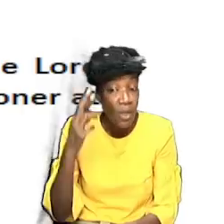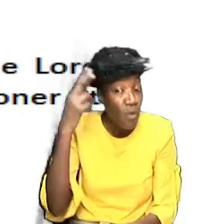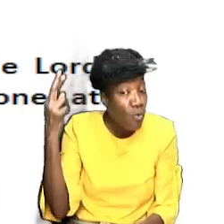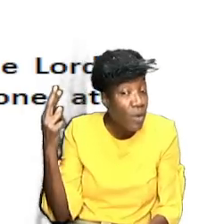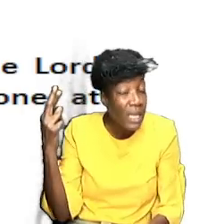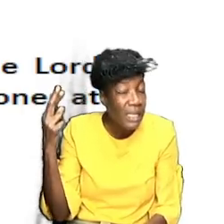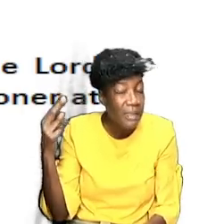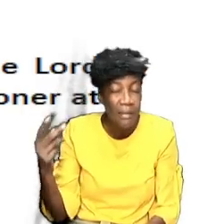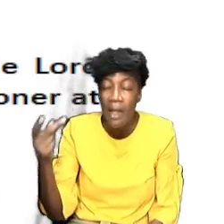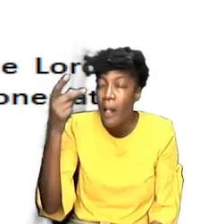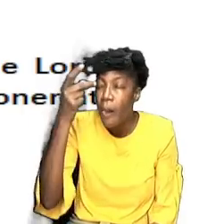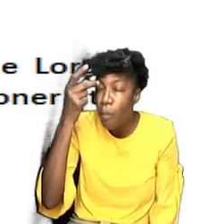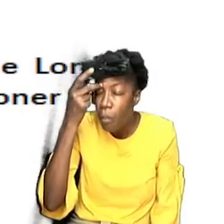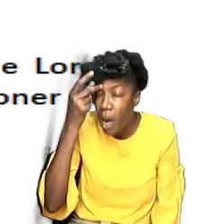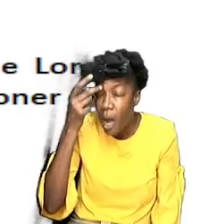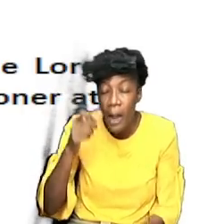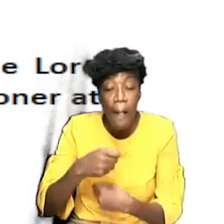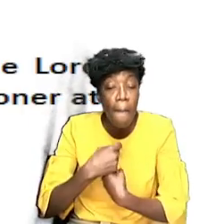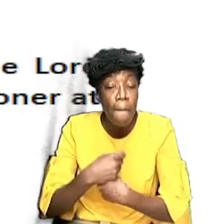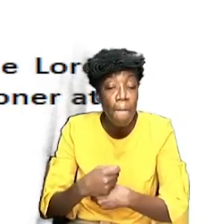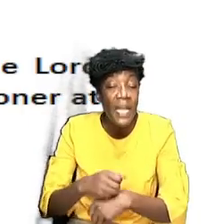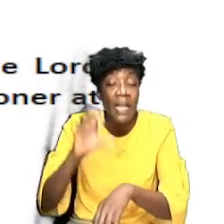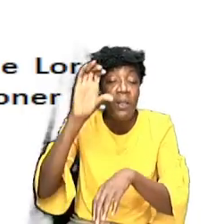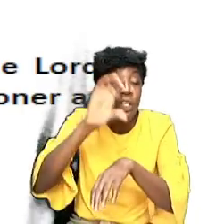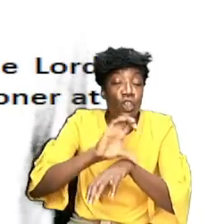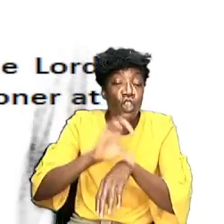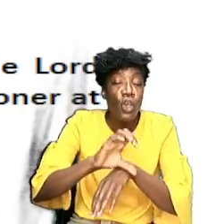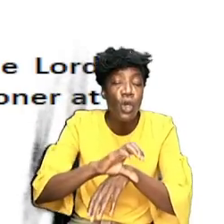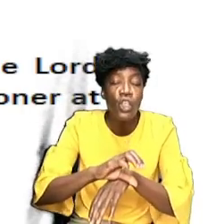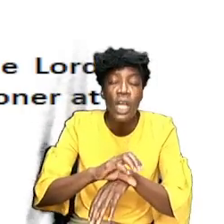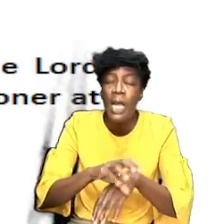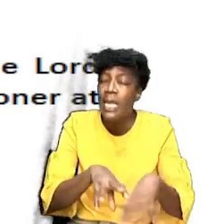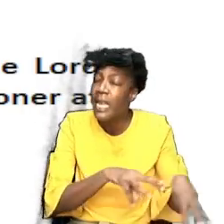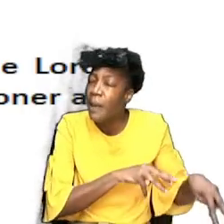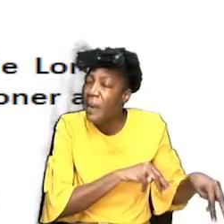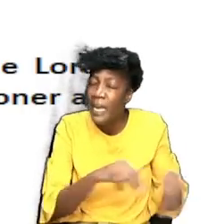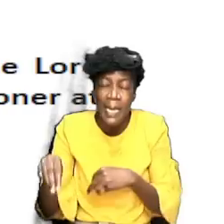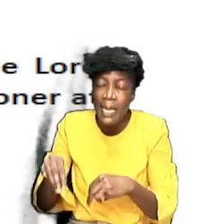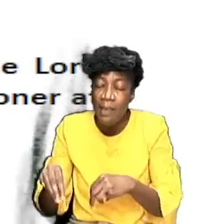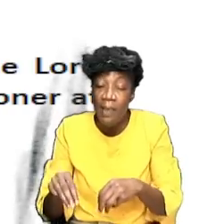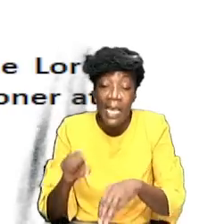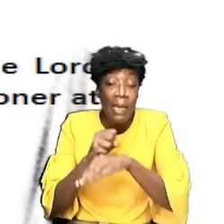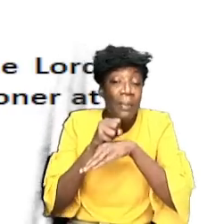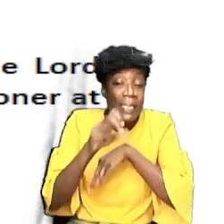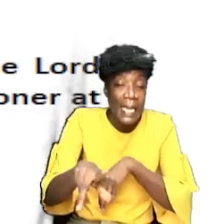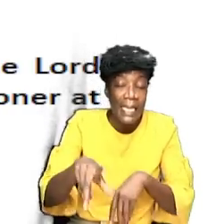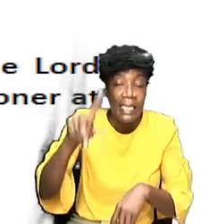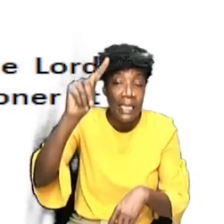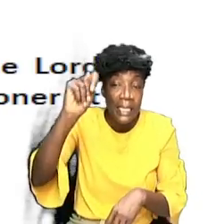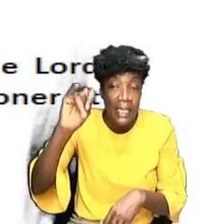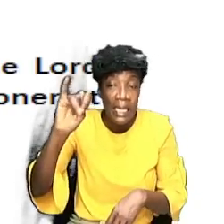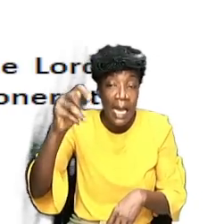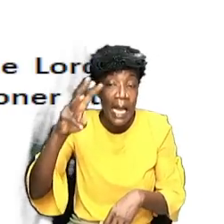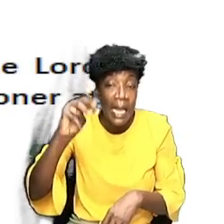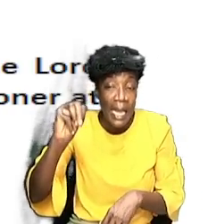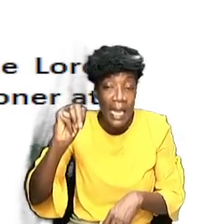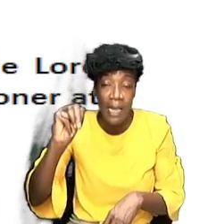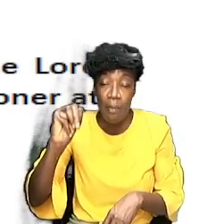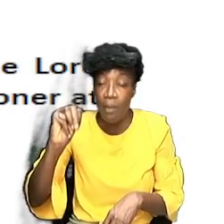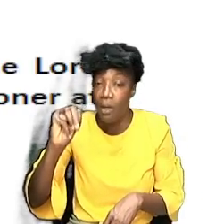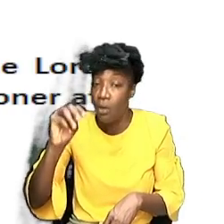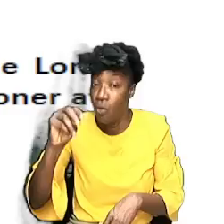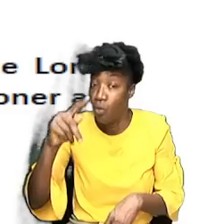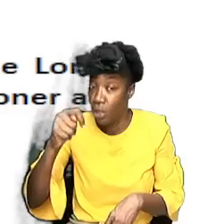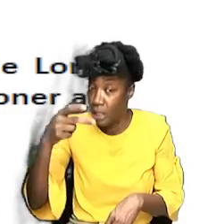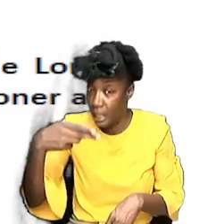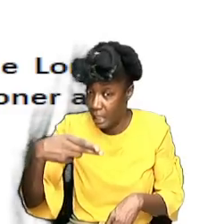as I said before, established the church. And after he left, he sent Timothy. And then after Timothy, we had people like Apollos who moved through